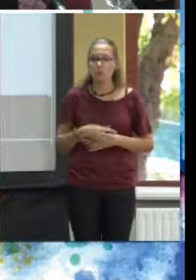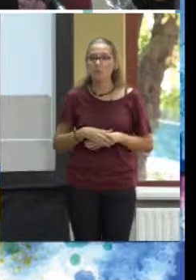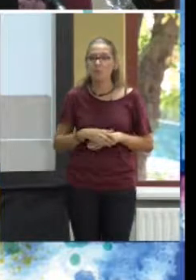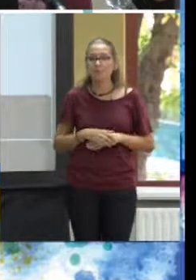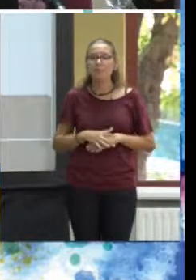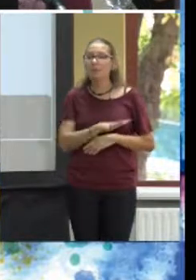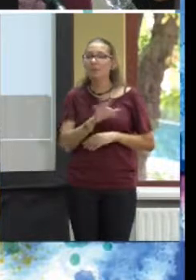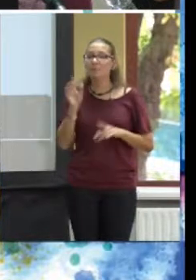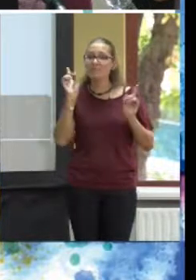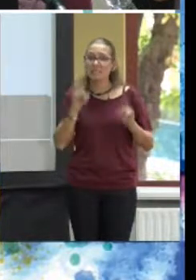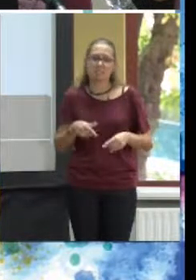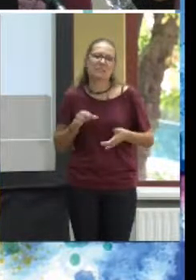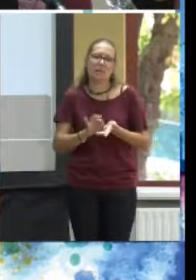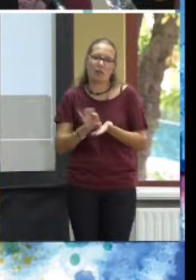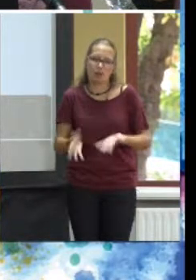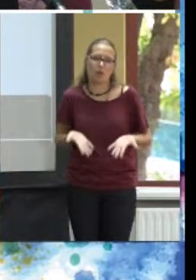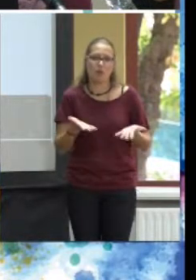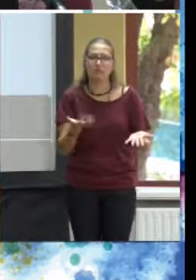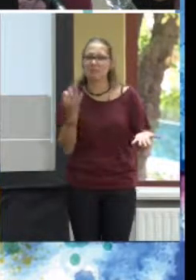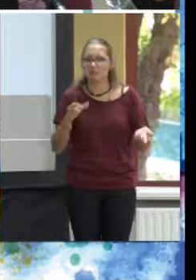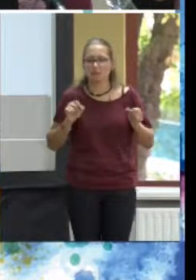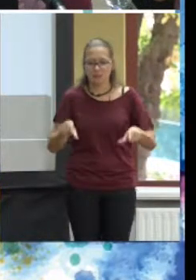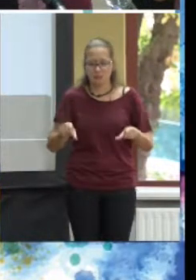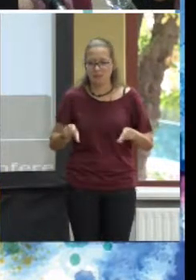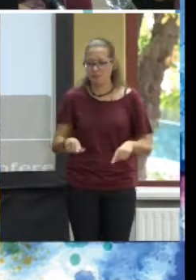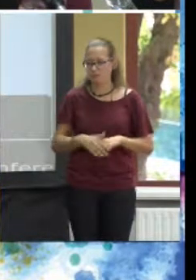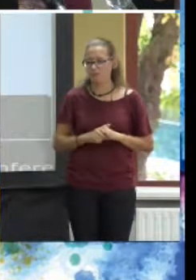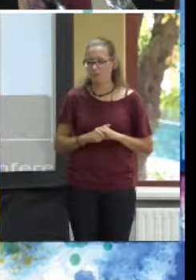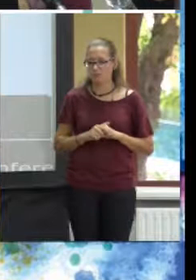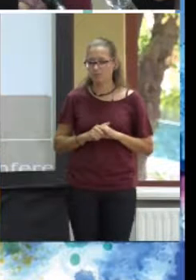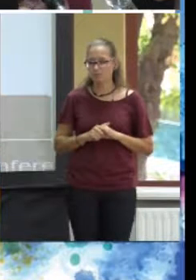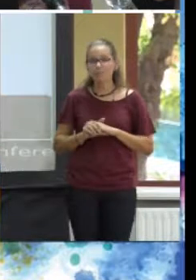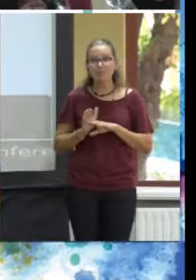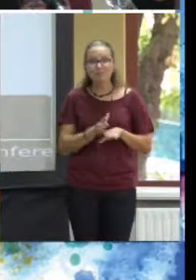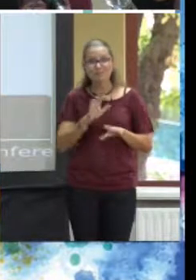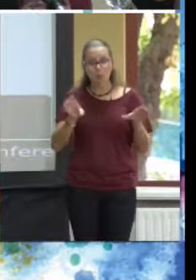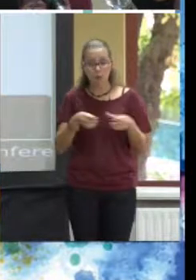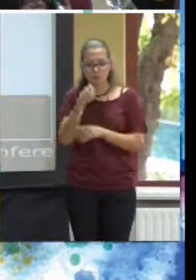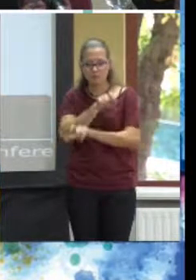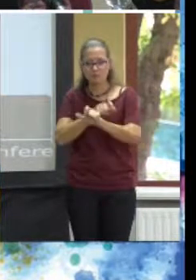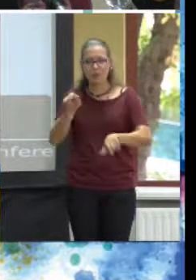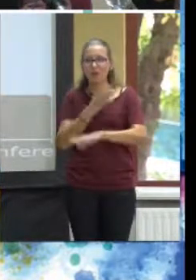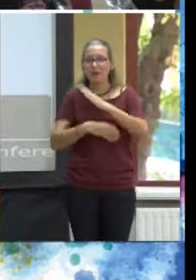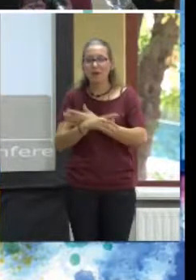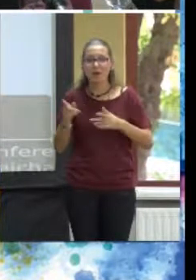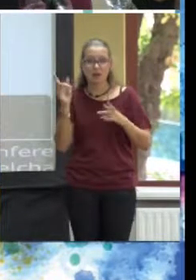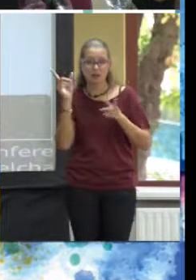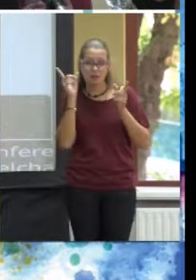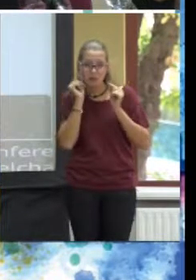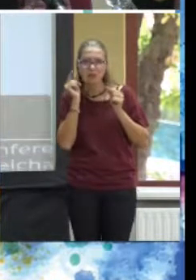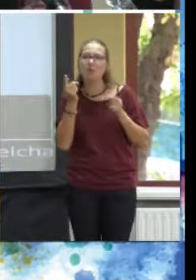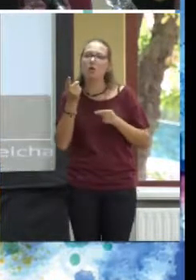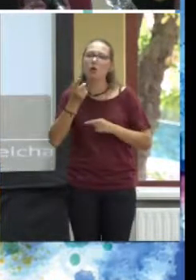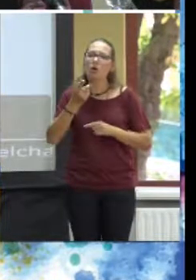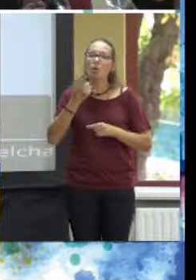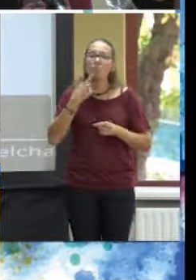conference rooms, toilets, and for people in wheelchairs especially. For the audio impaired